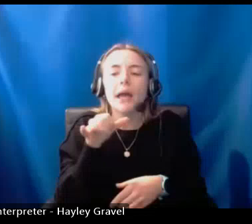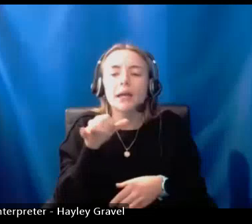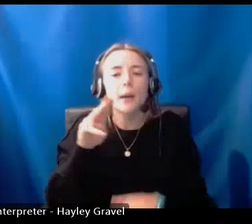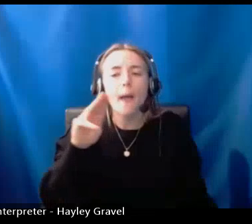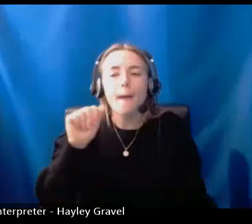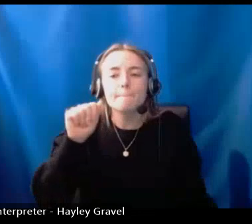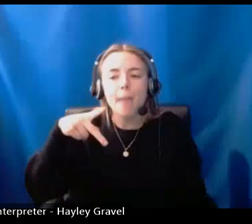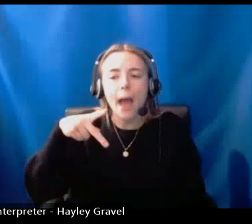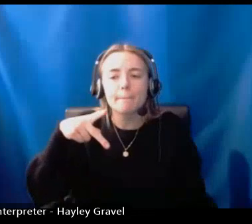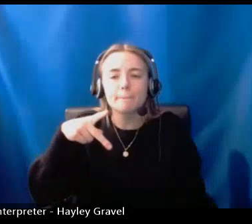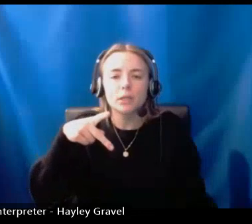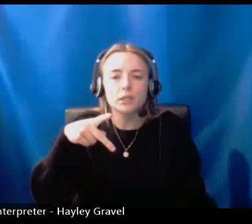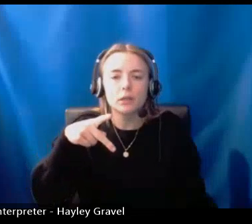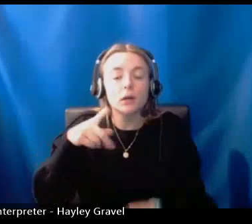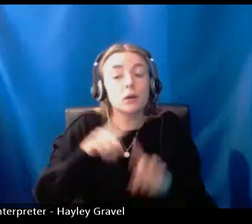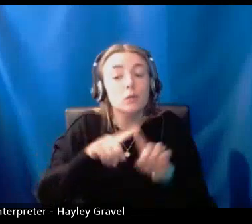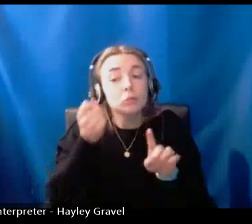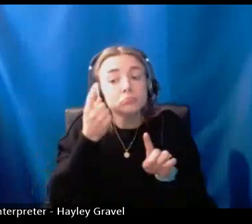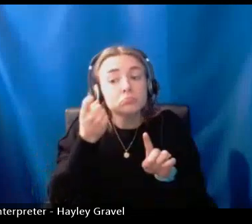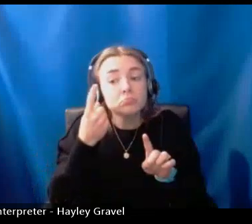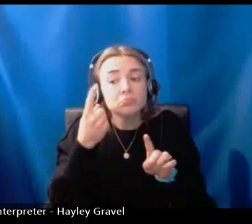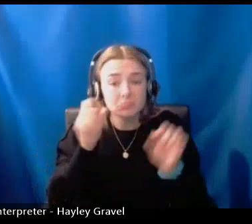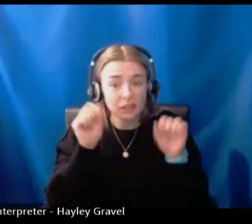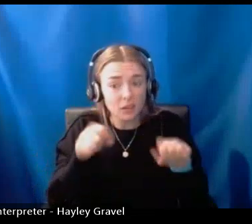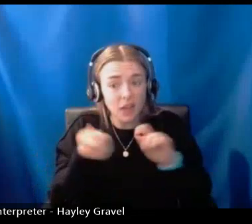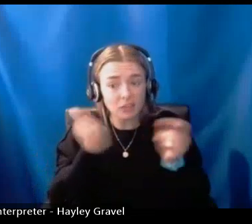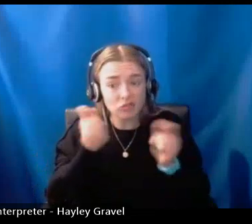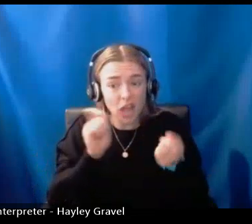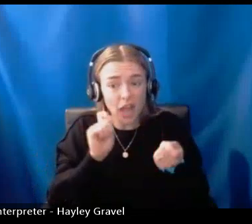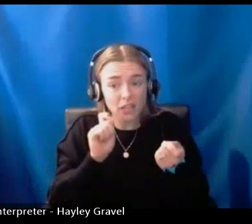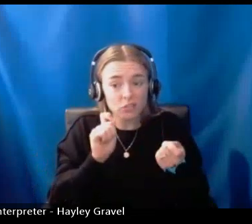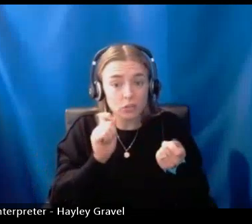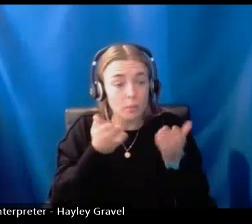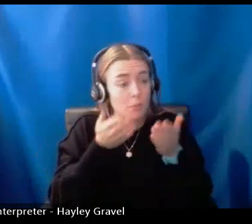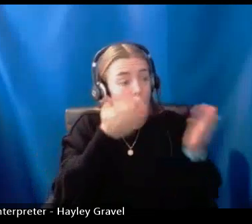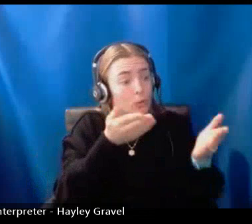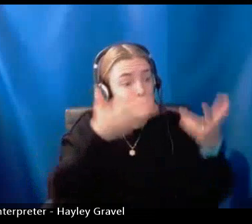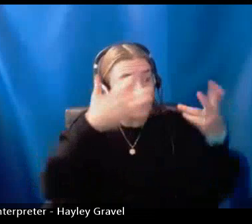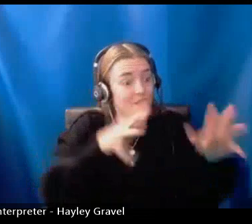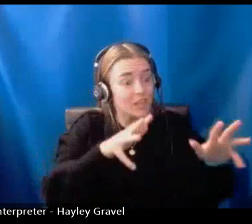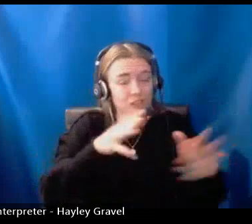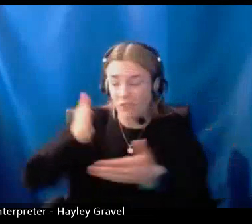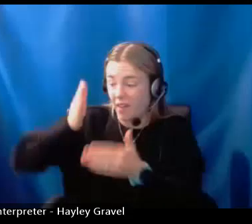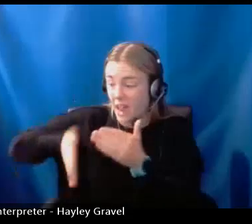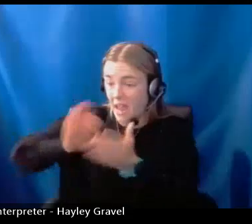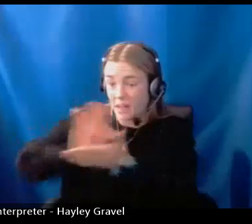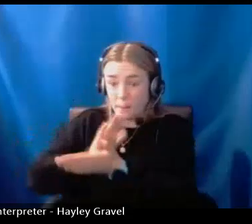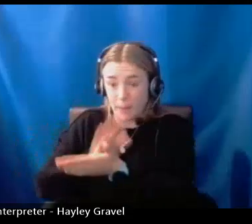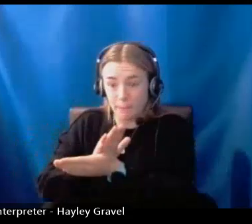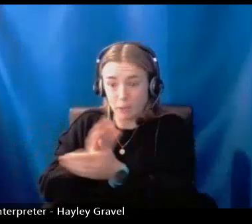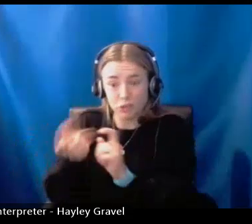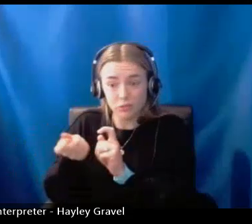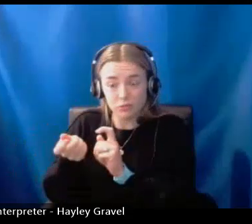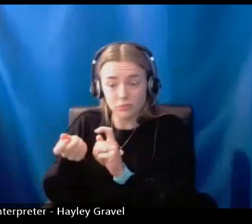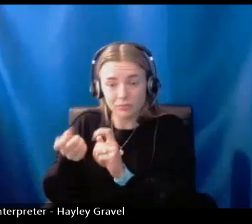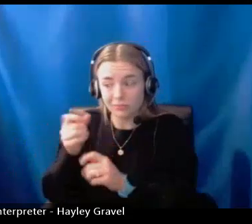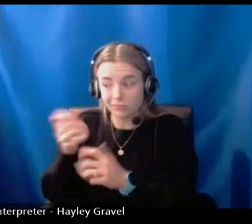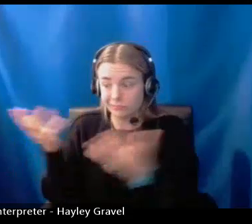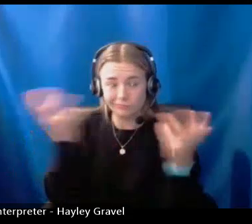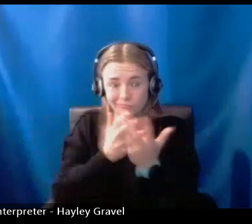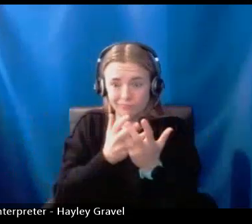Whatever in your proposal may be totally different than when you finish your paper, because your research questions could change.